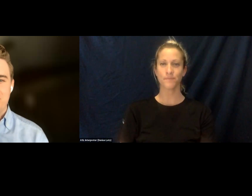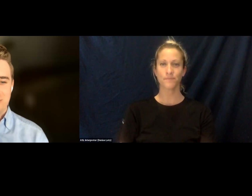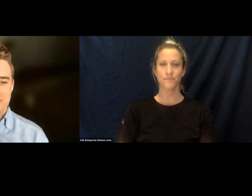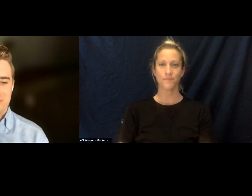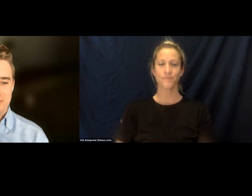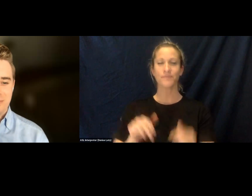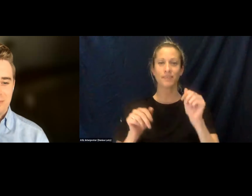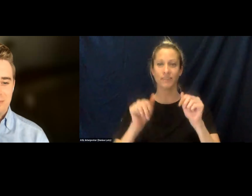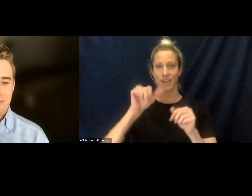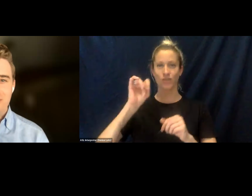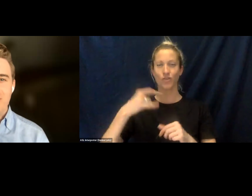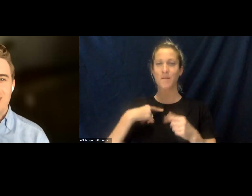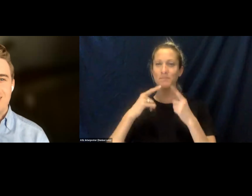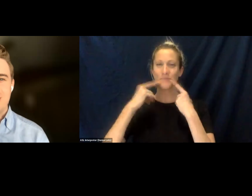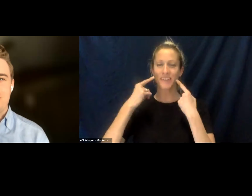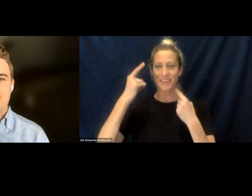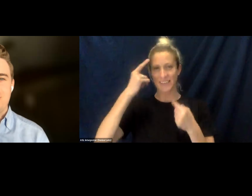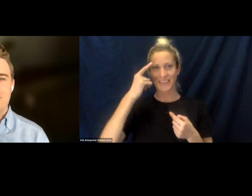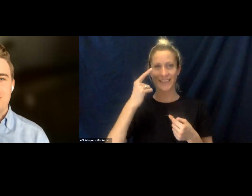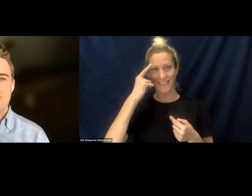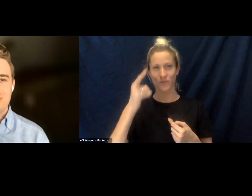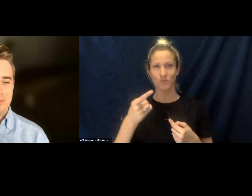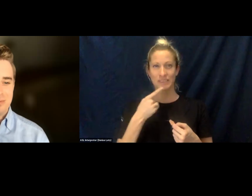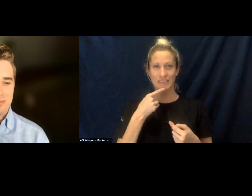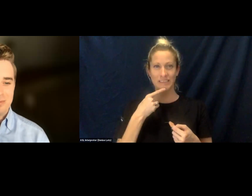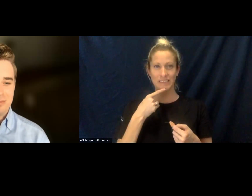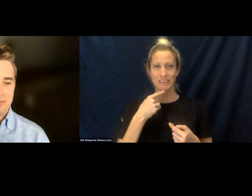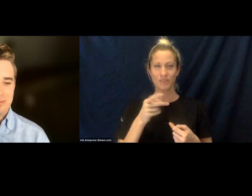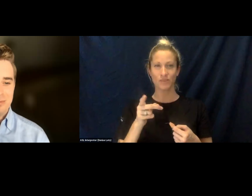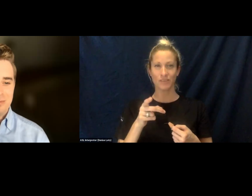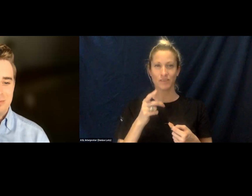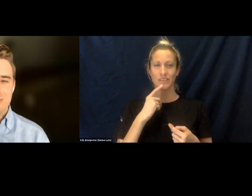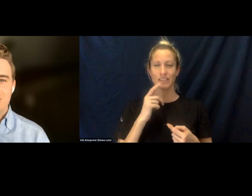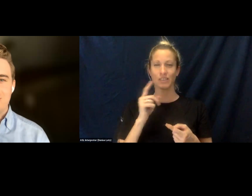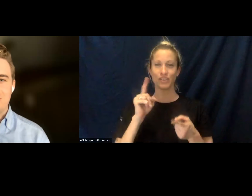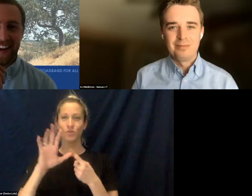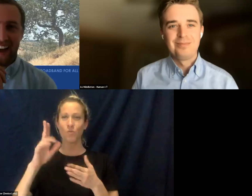smiling because the thing you just said at the end there, these are just two of your programs.